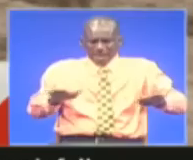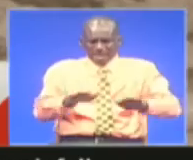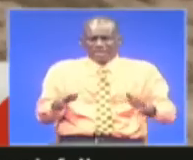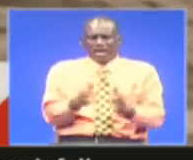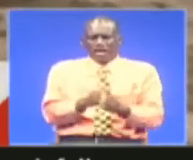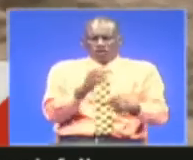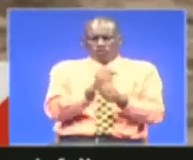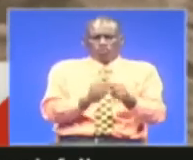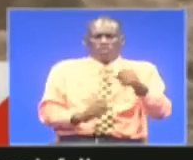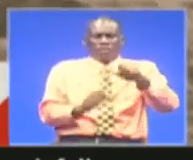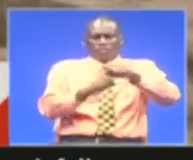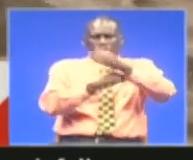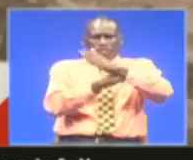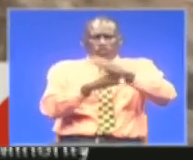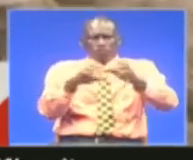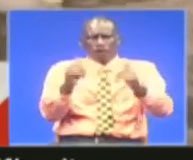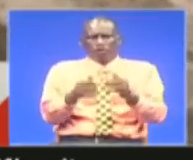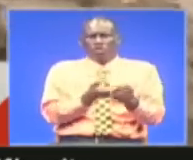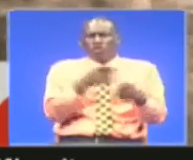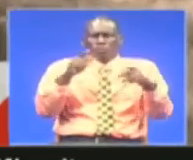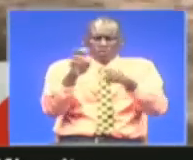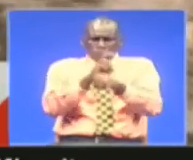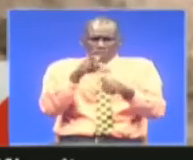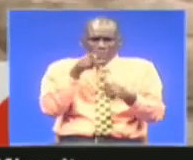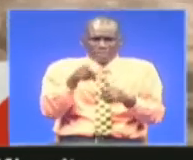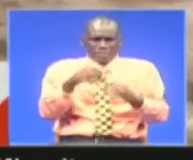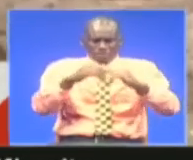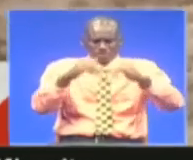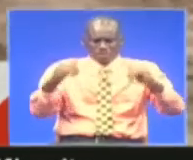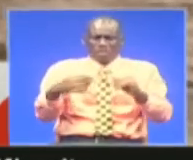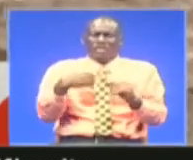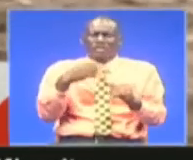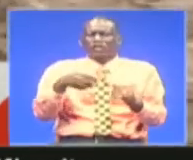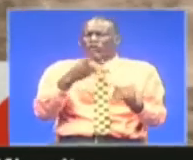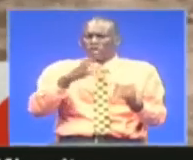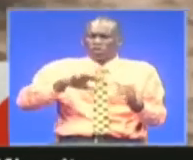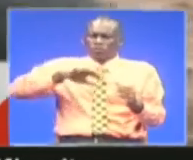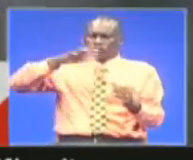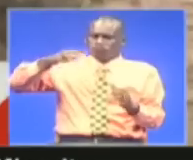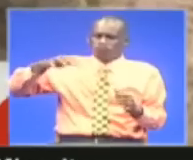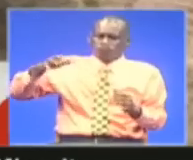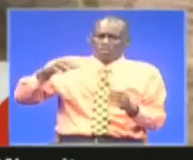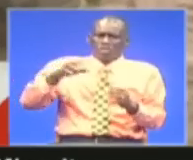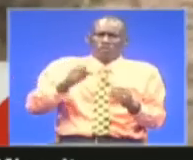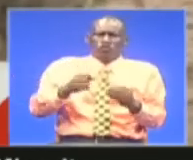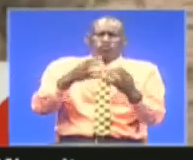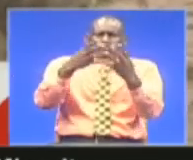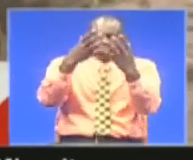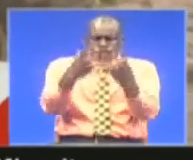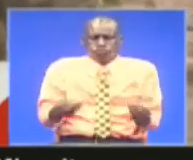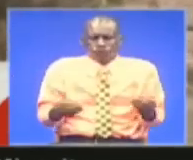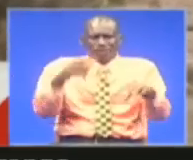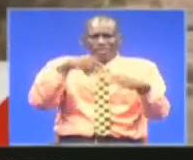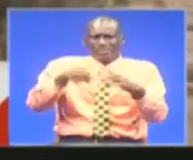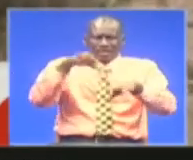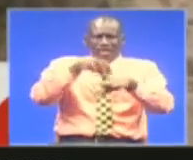well. Those who witnessed the occurrence Tuesday night say that the flood waters that had submerged the area disappeared into the earth as if